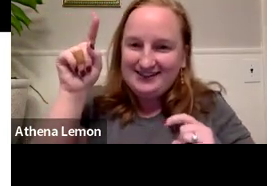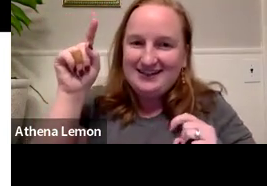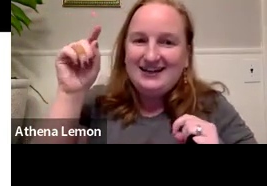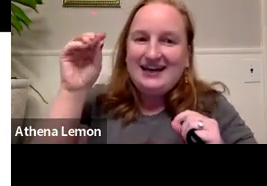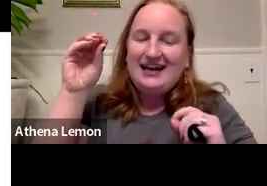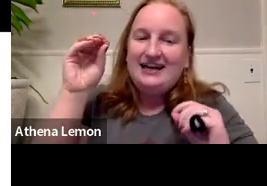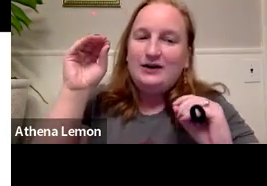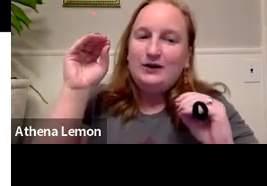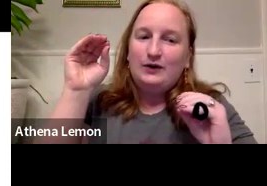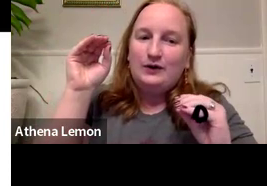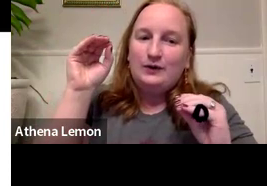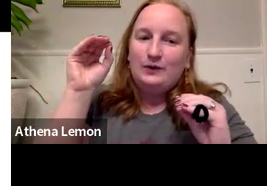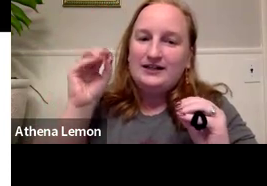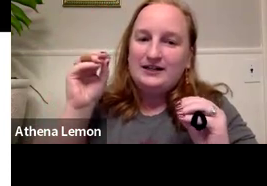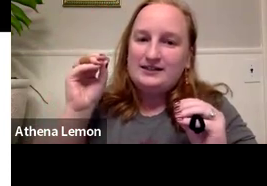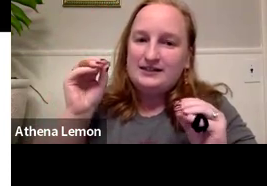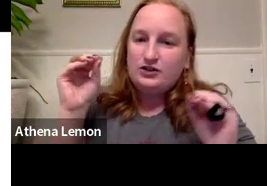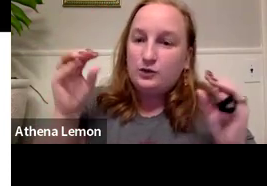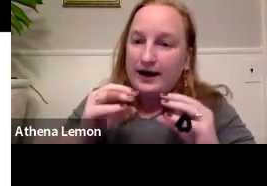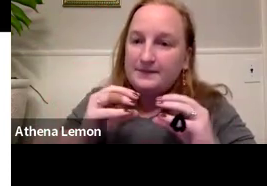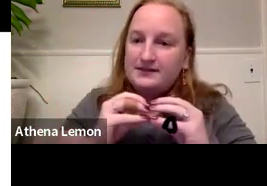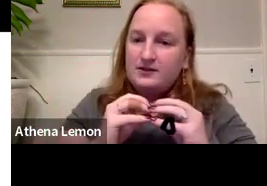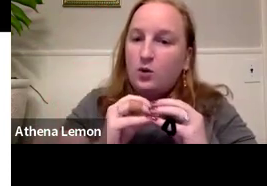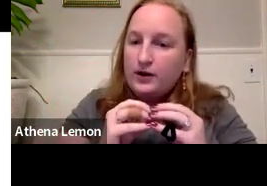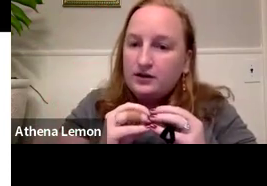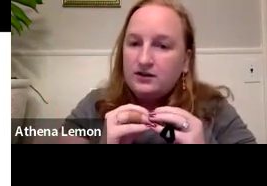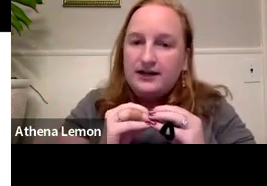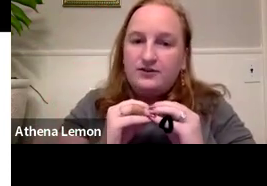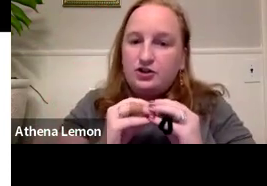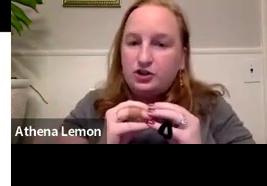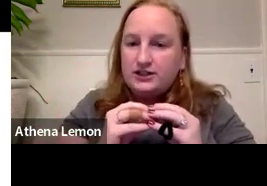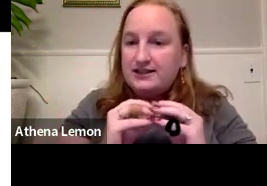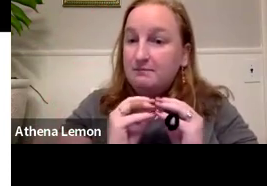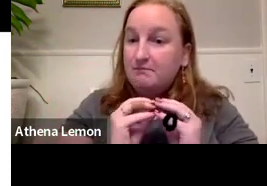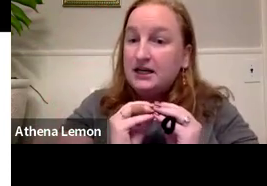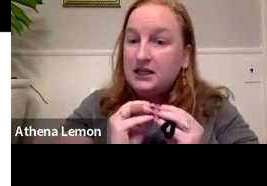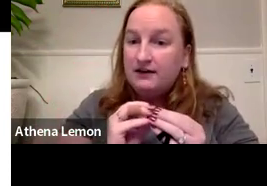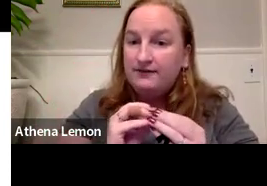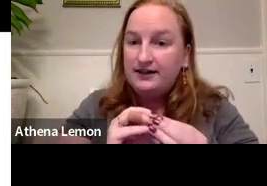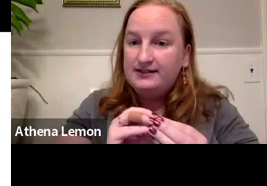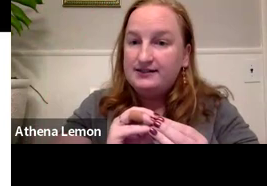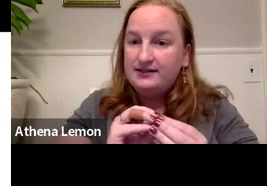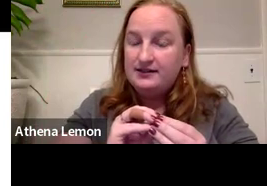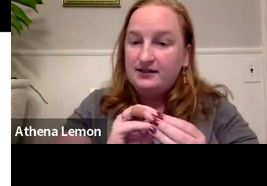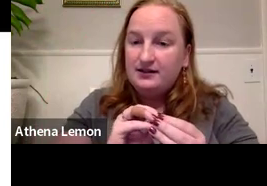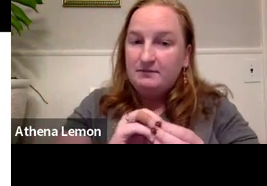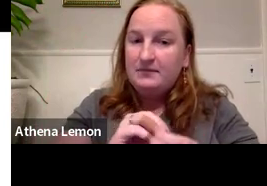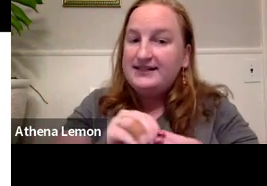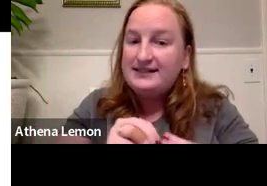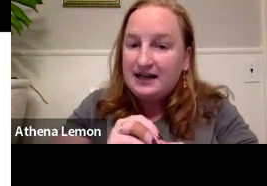loves and hates. And what it does is it traps the oil and the dirt in the middle of